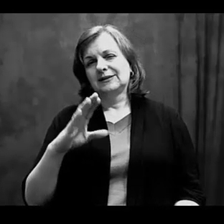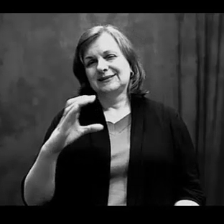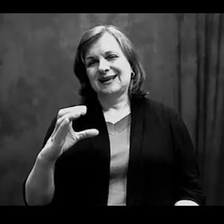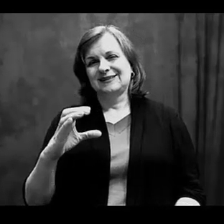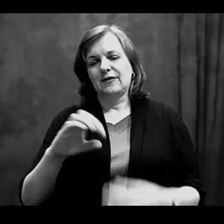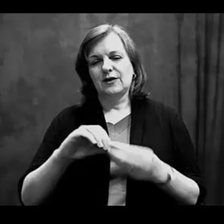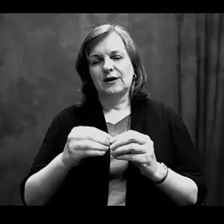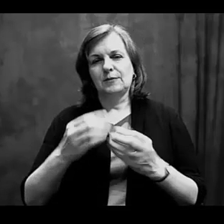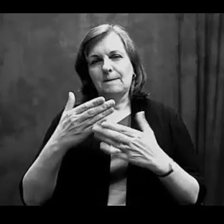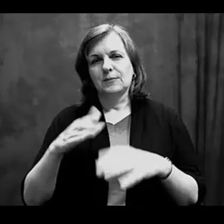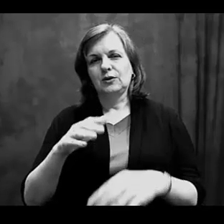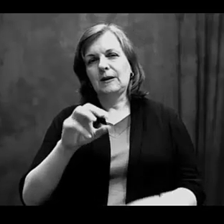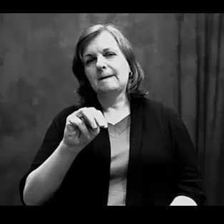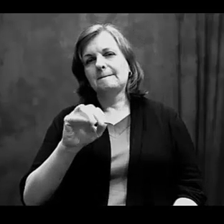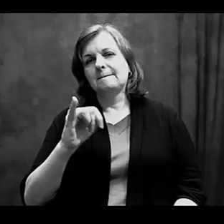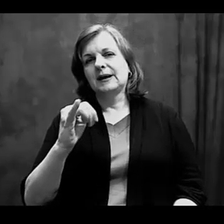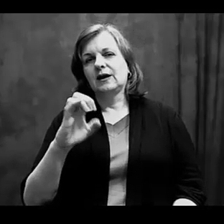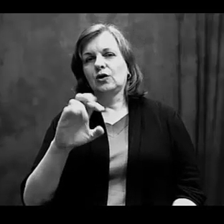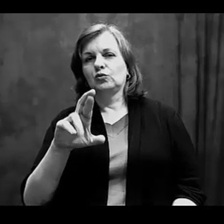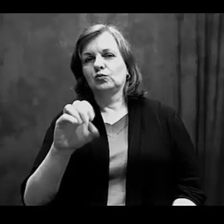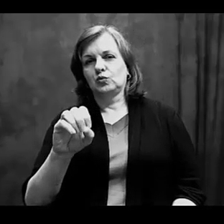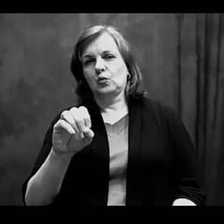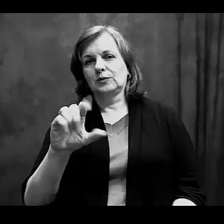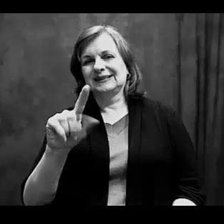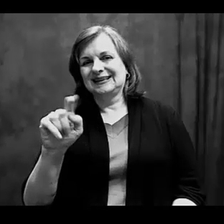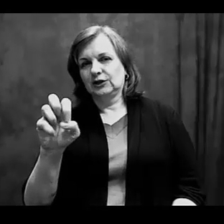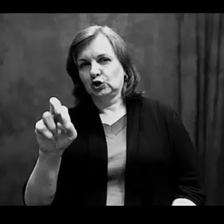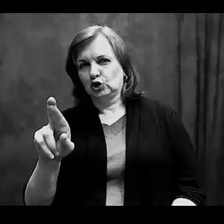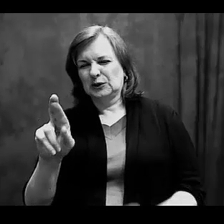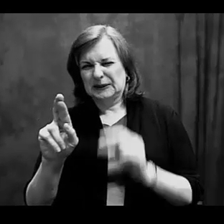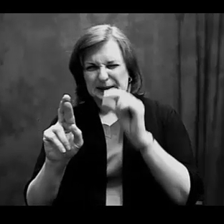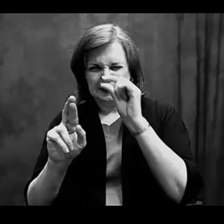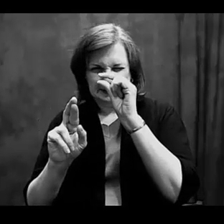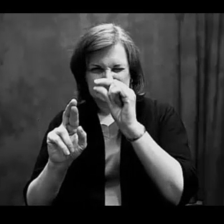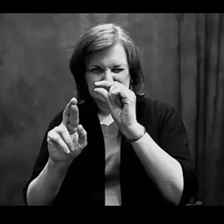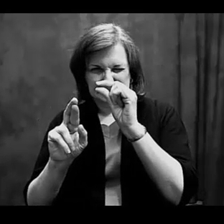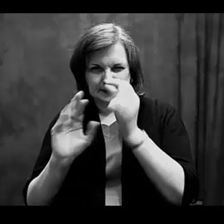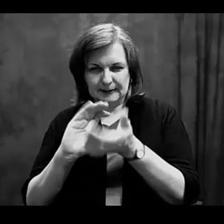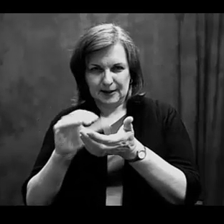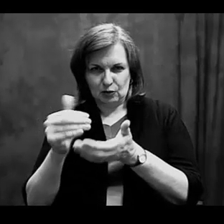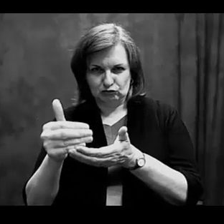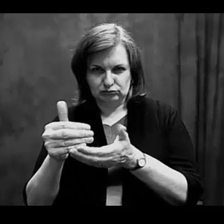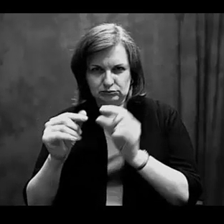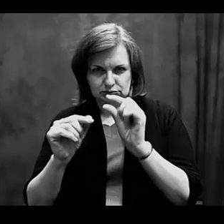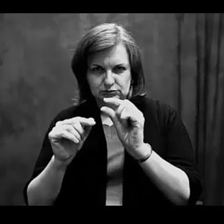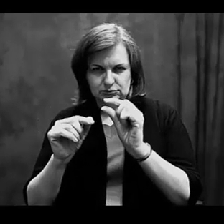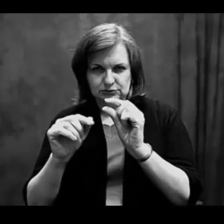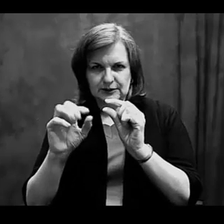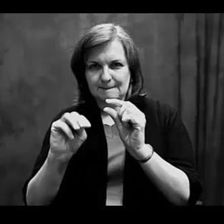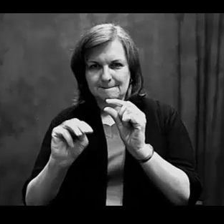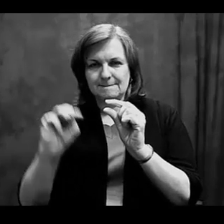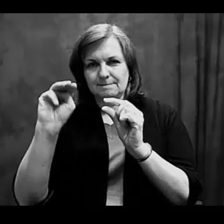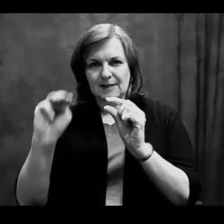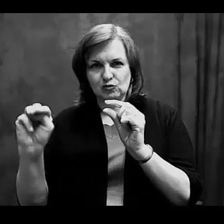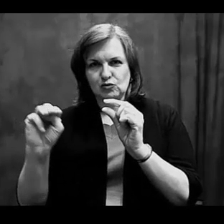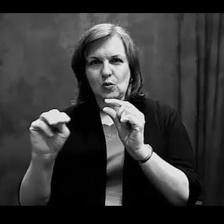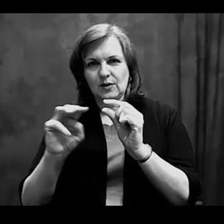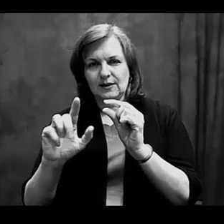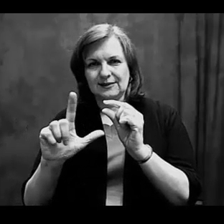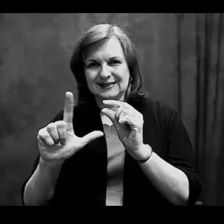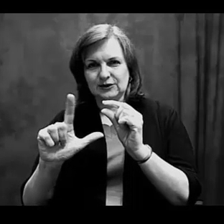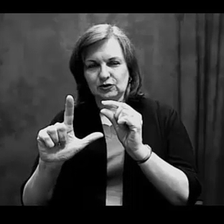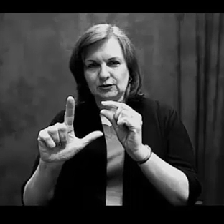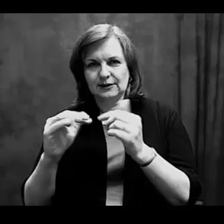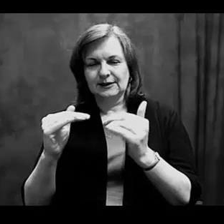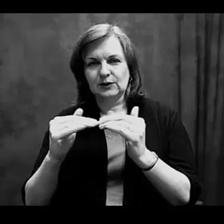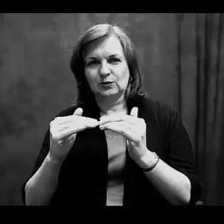your plasma as well. Red blood cells, number per microliter of blood, microliter,